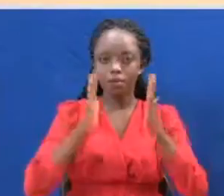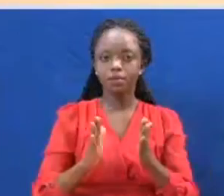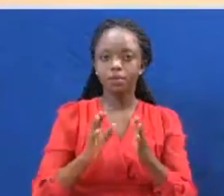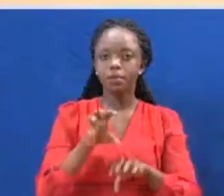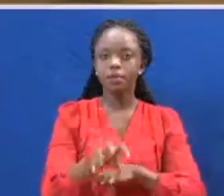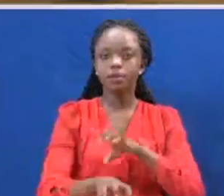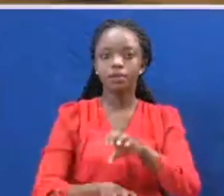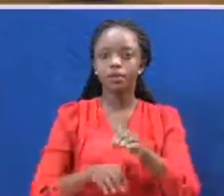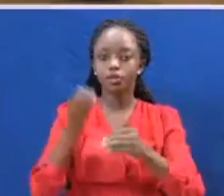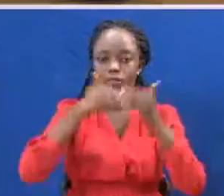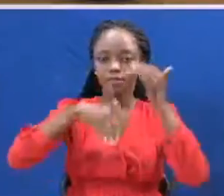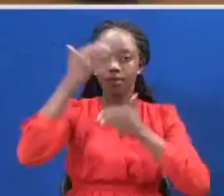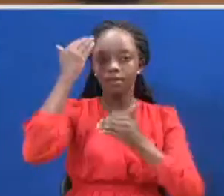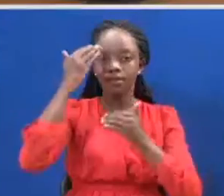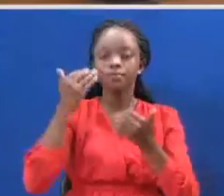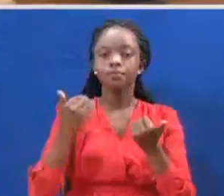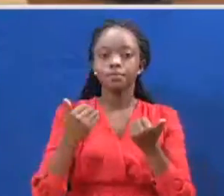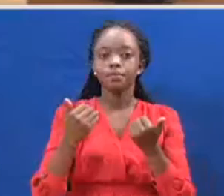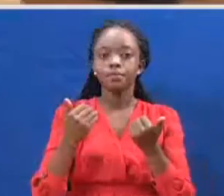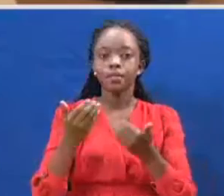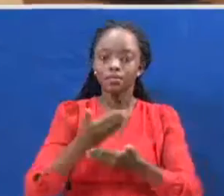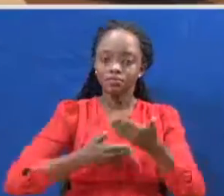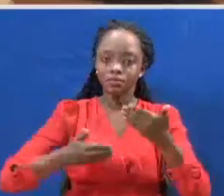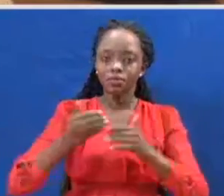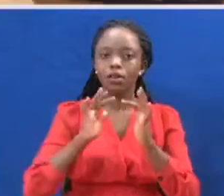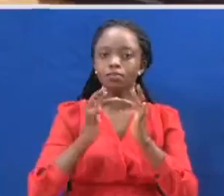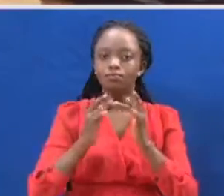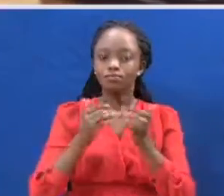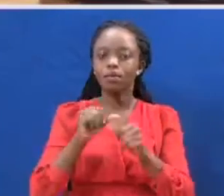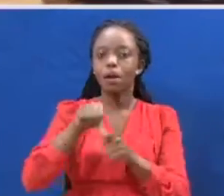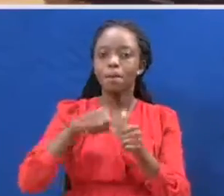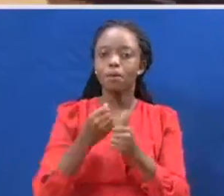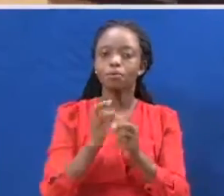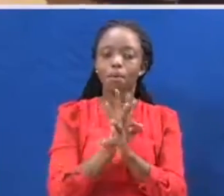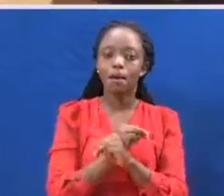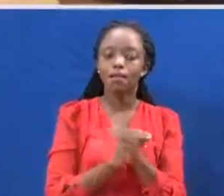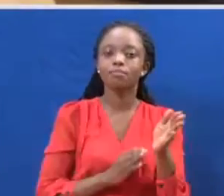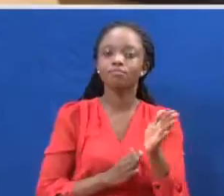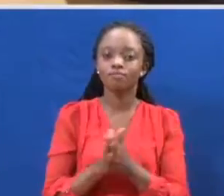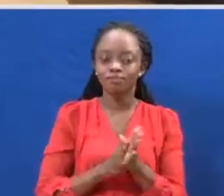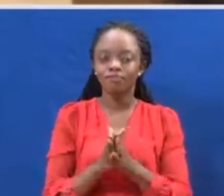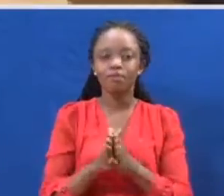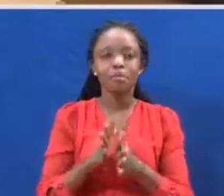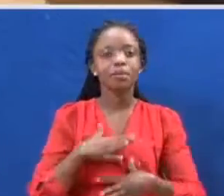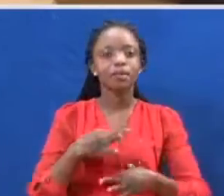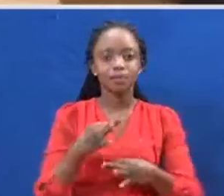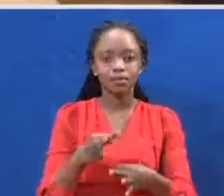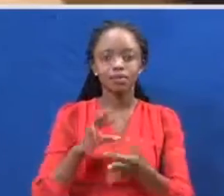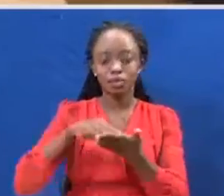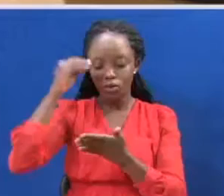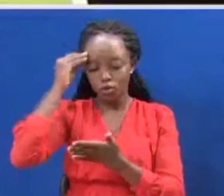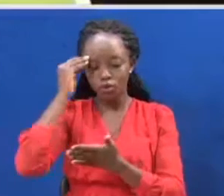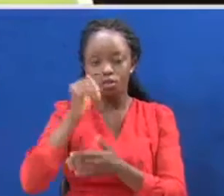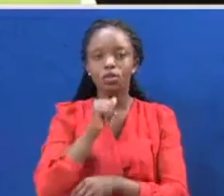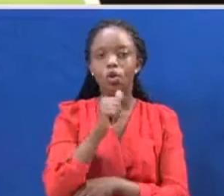Kirinyaga University. So Sharon, our aim is to make mathematics interesting so that the students don't fear